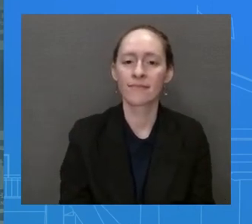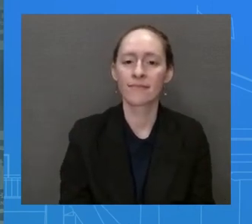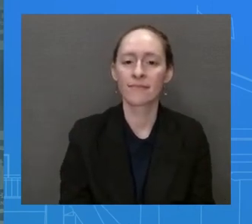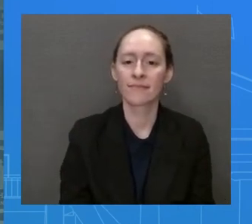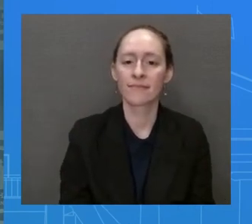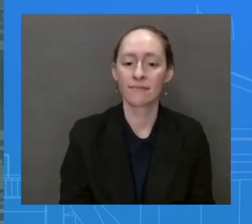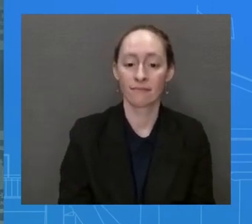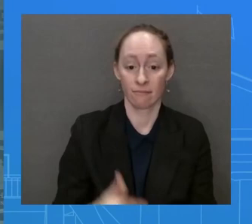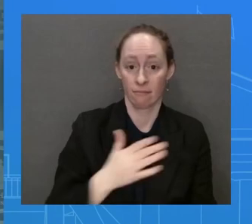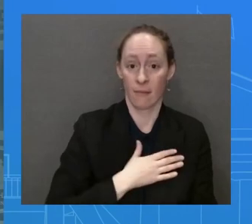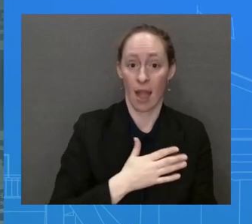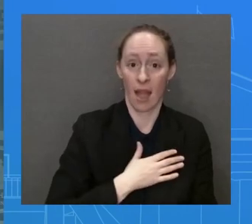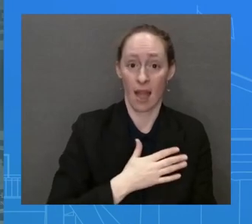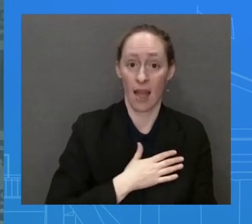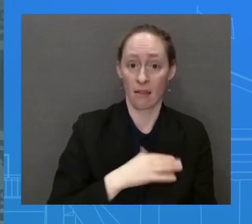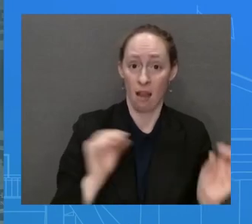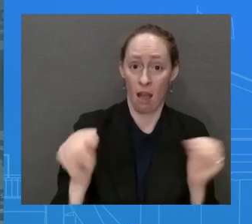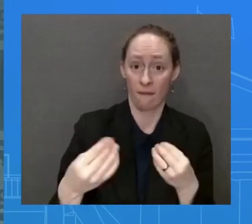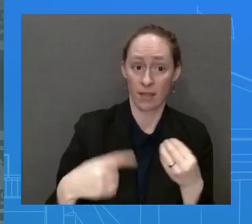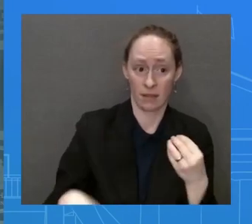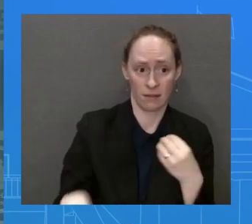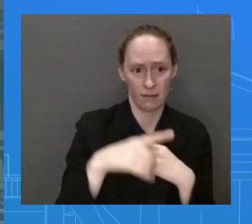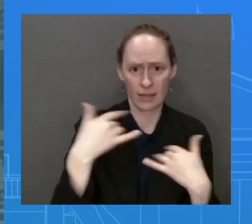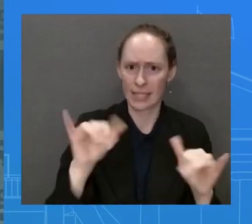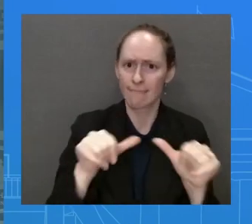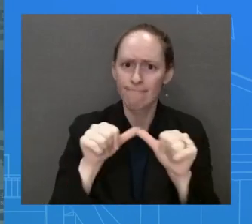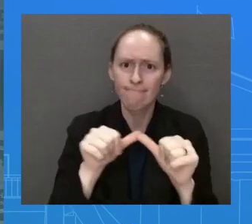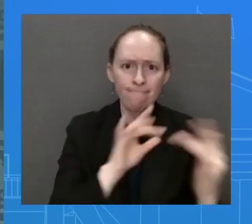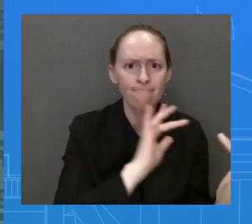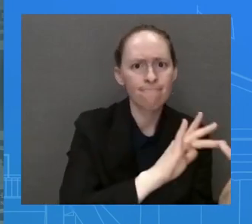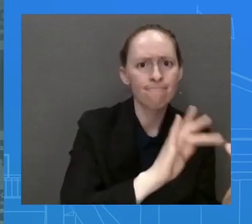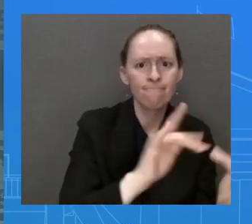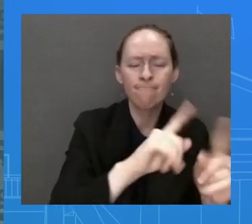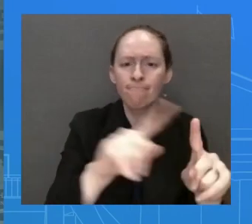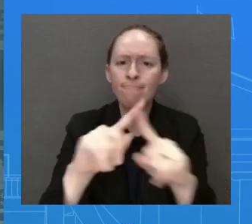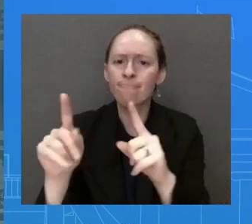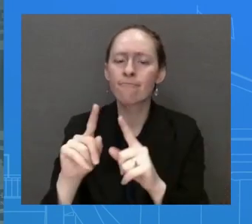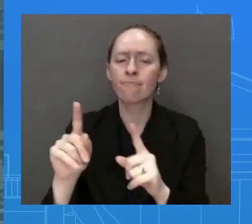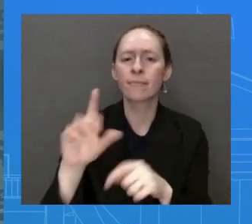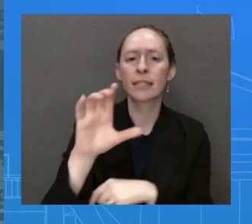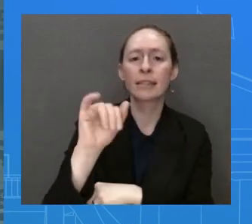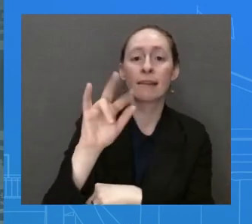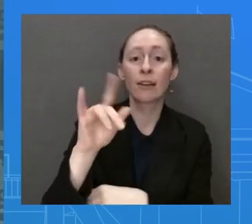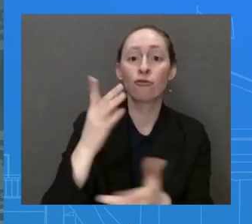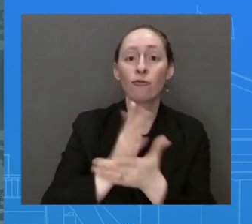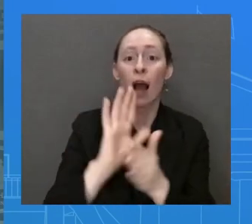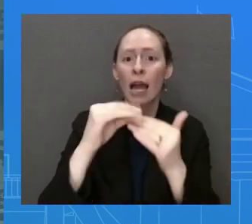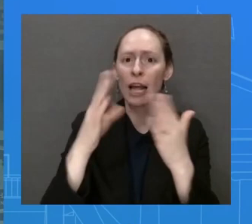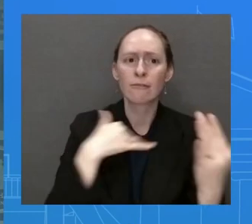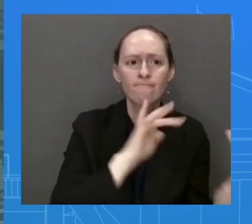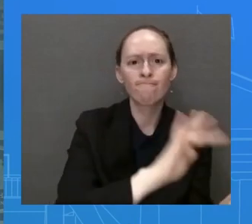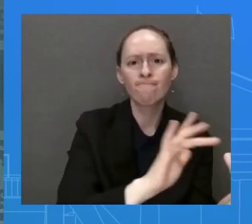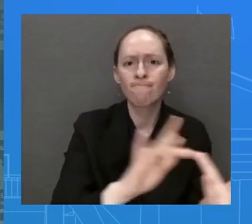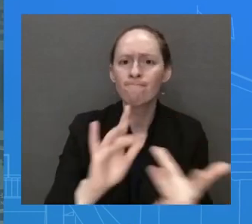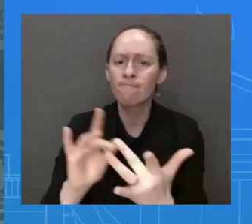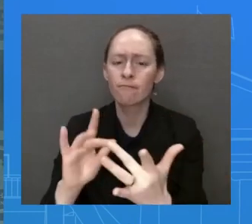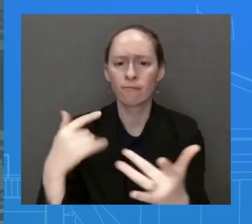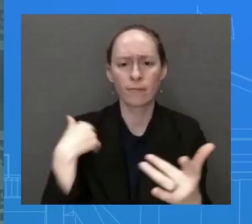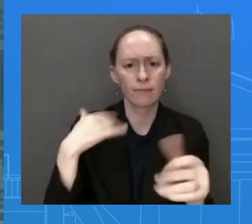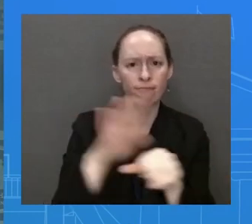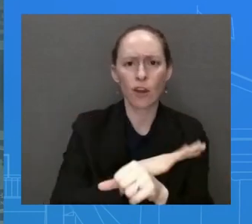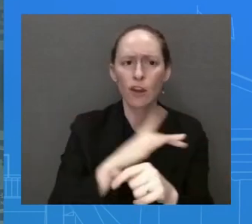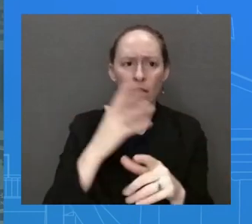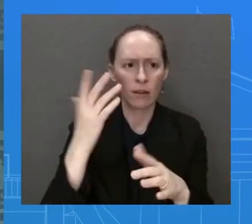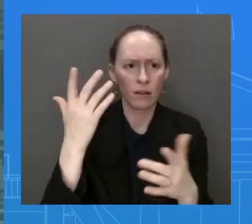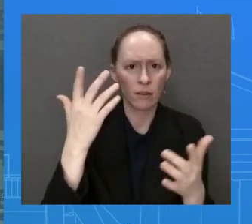engage with these civil rights leaders, so we're hearing in real time what our challenges are, and I think I can safely say